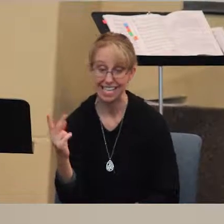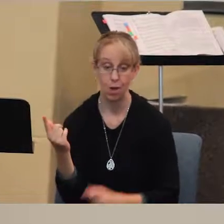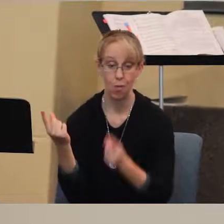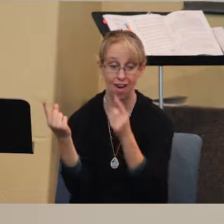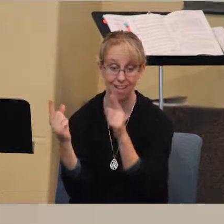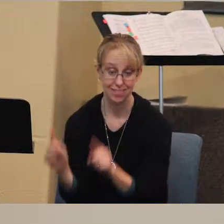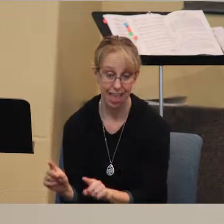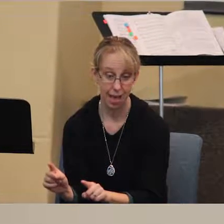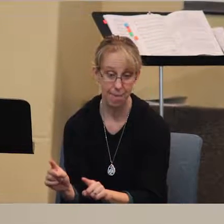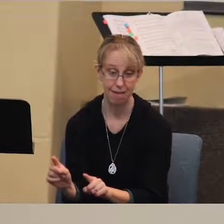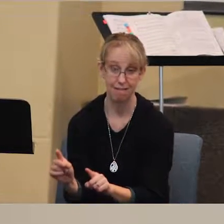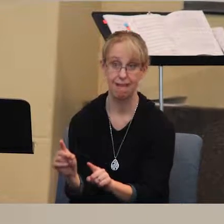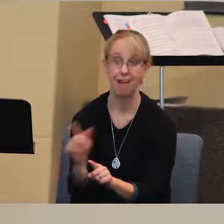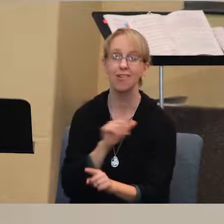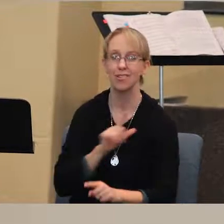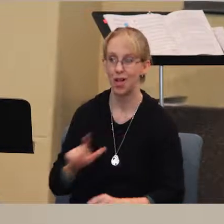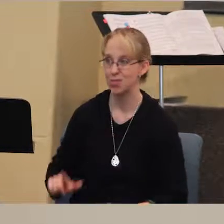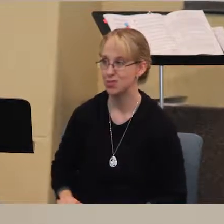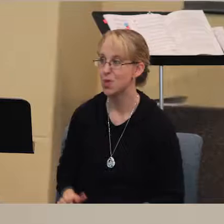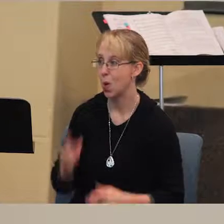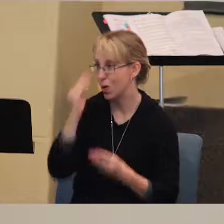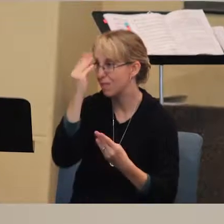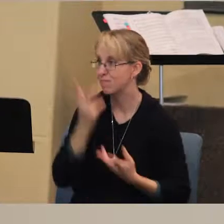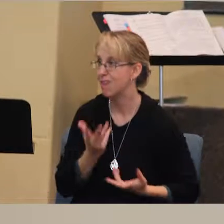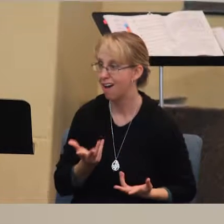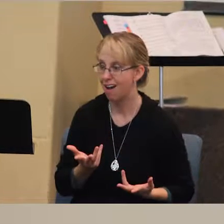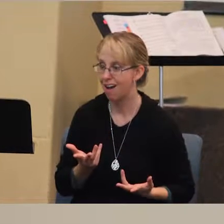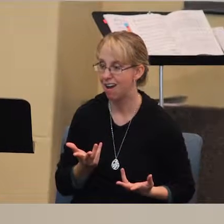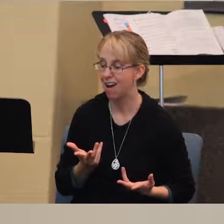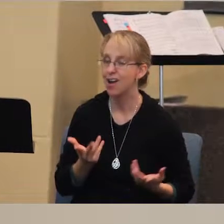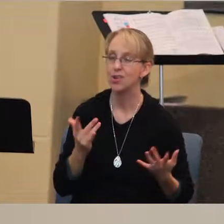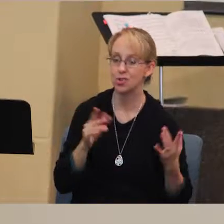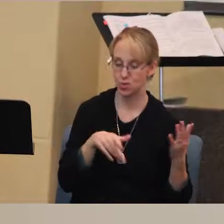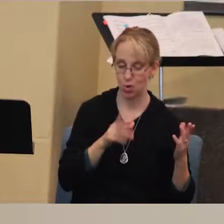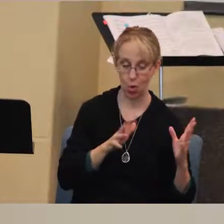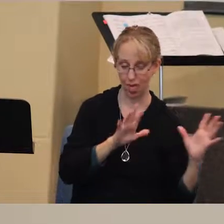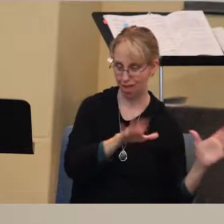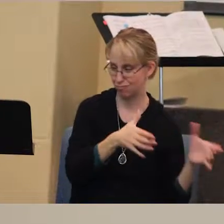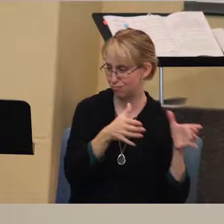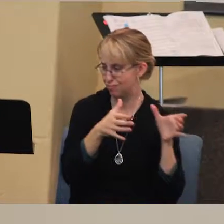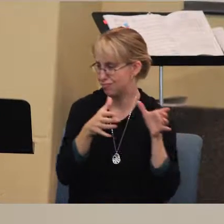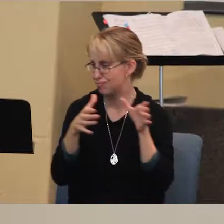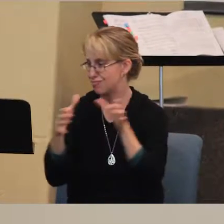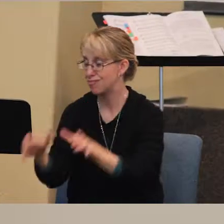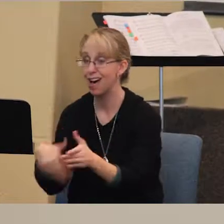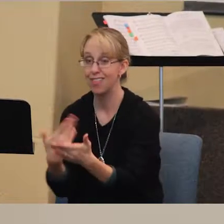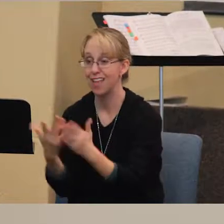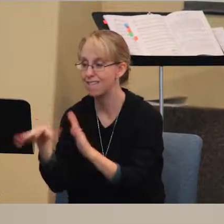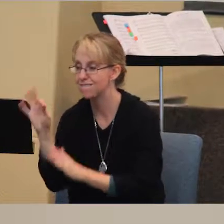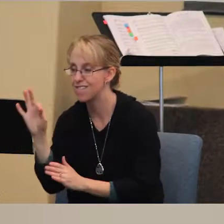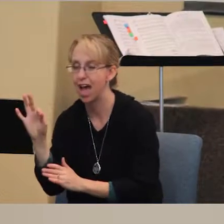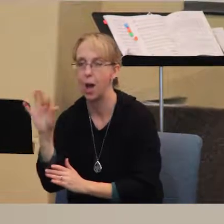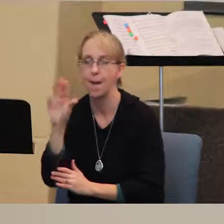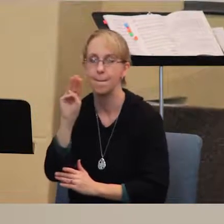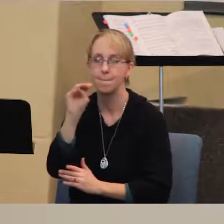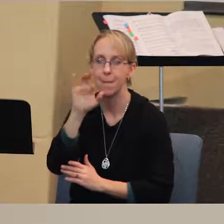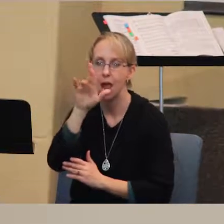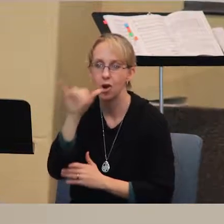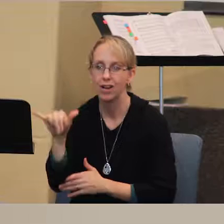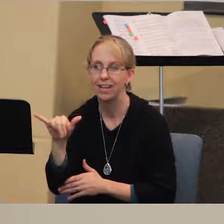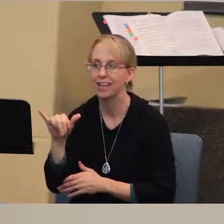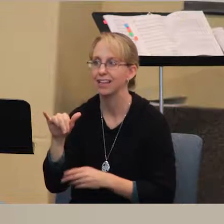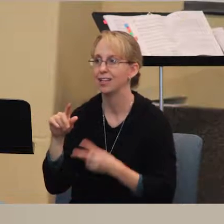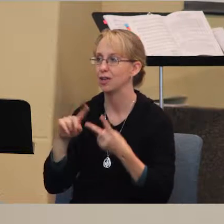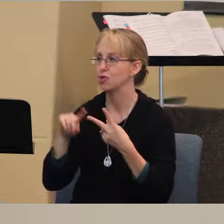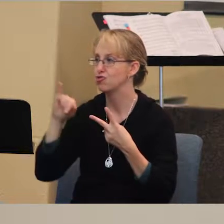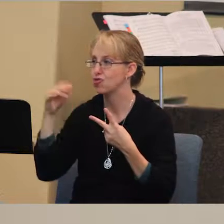that has happened, which the Lord has made known to us." So they came in a hurry and found their way to Mary and Joseph and the baby as he lay